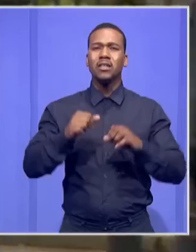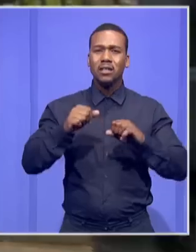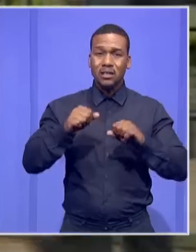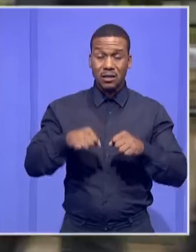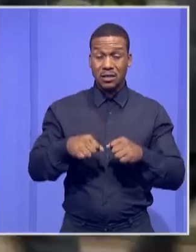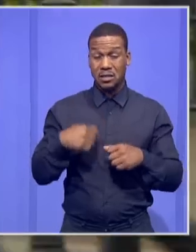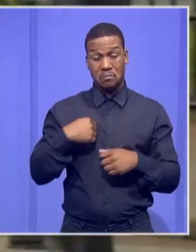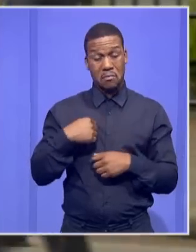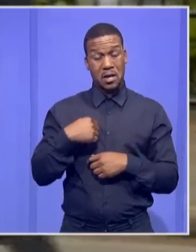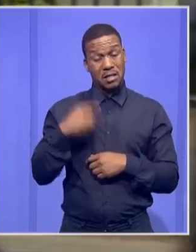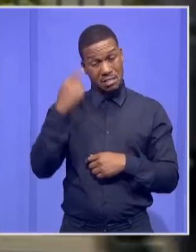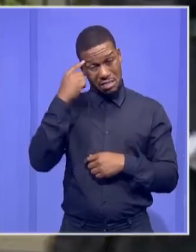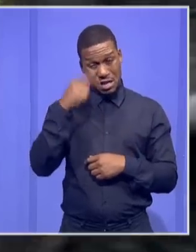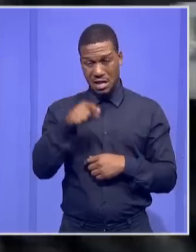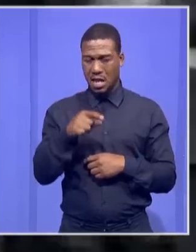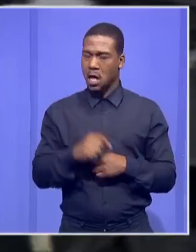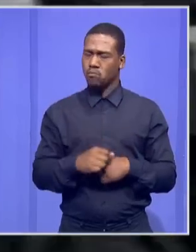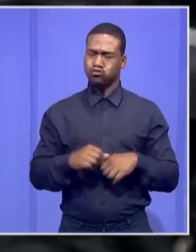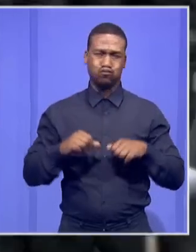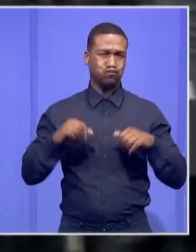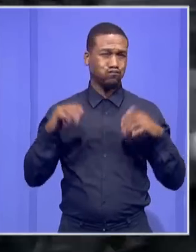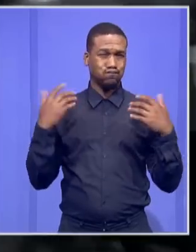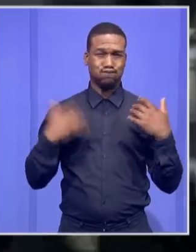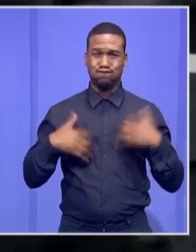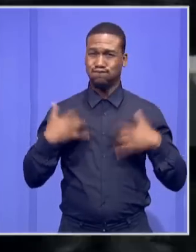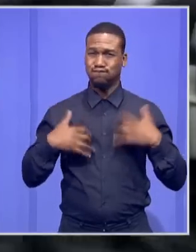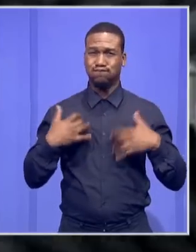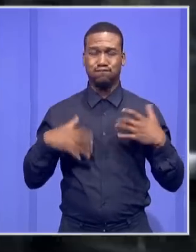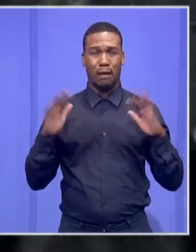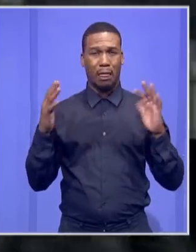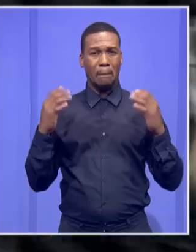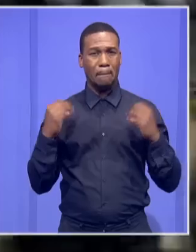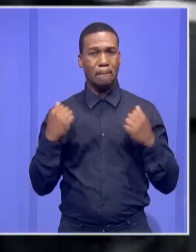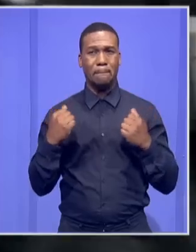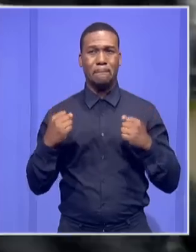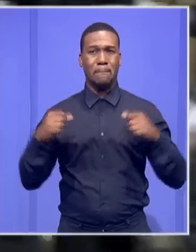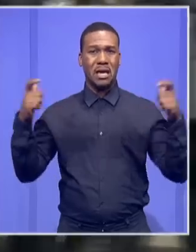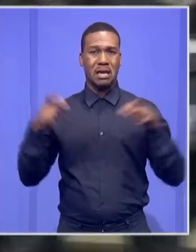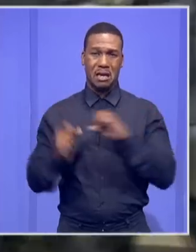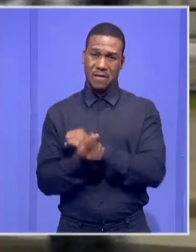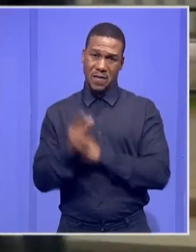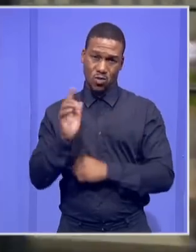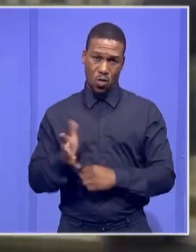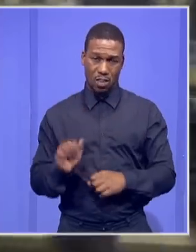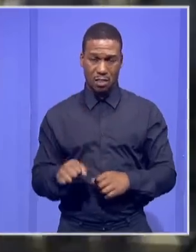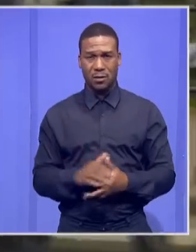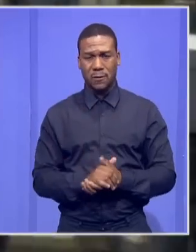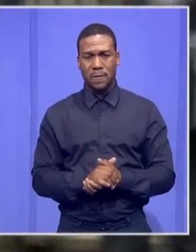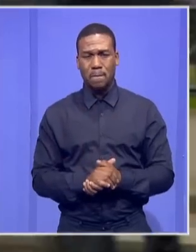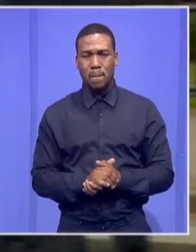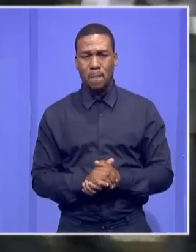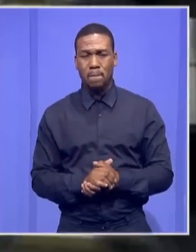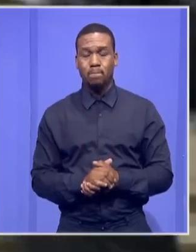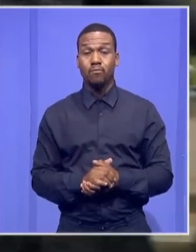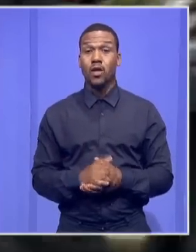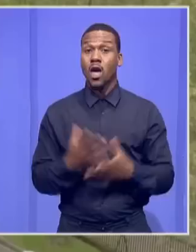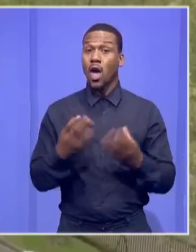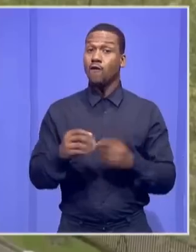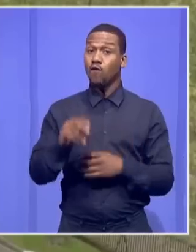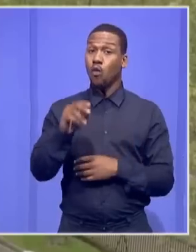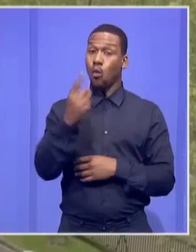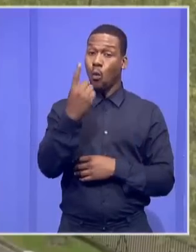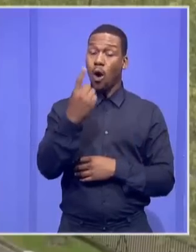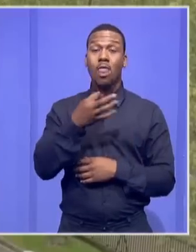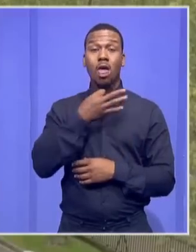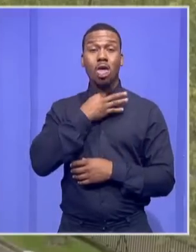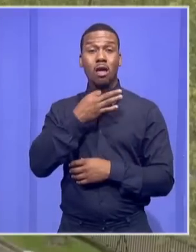incredible spectacle, but of course, as we've discussed, we have these wider issues. We have one UK newspaper, The Guardian, that have